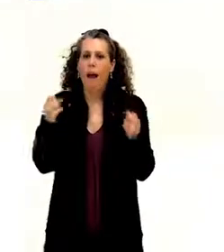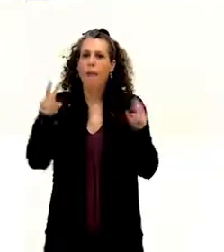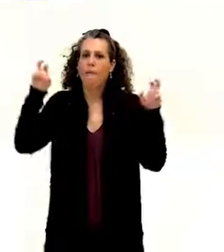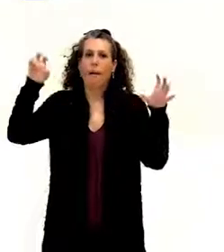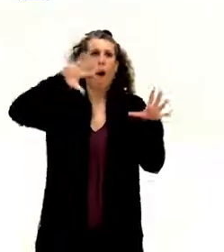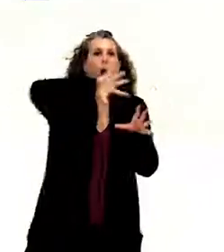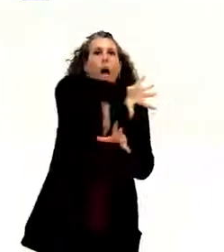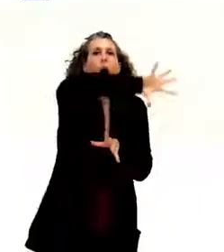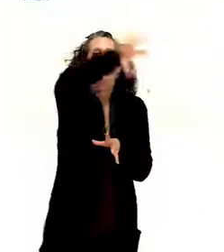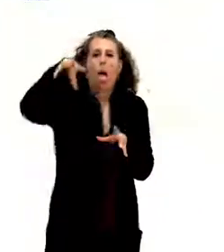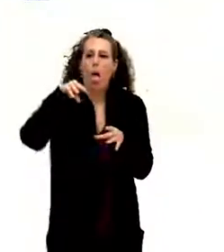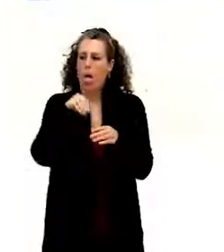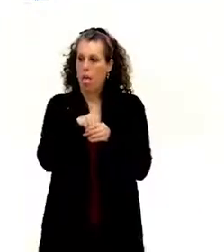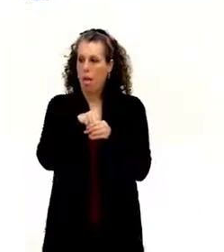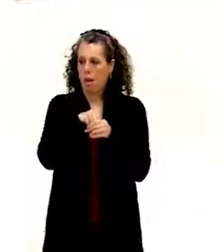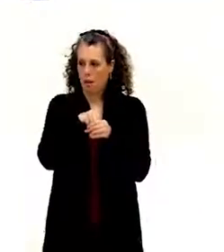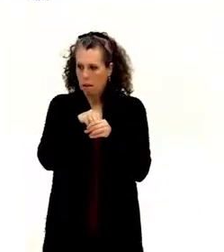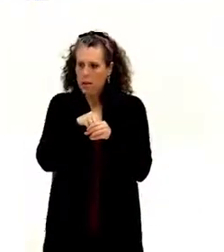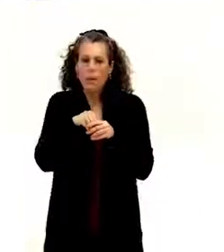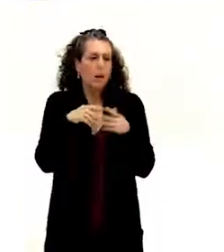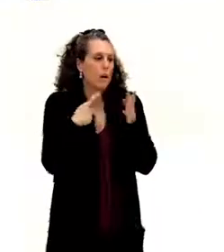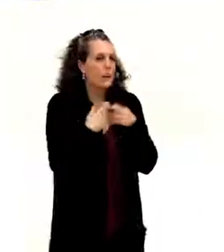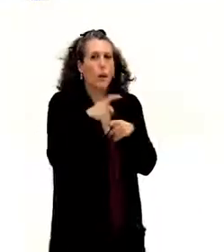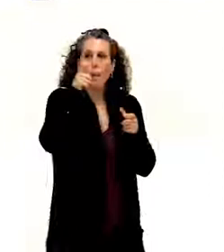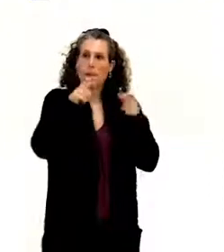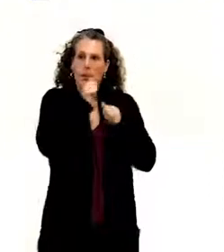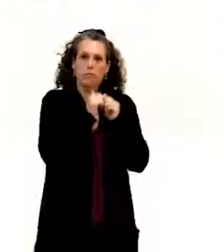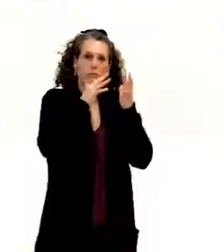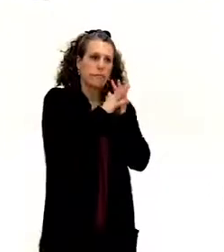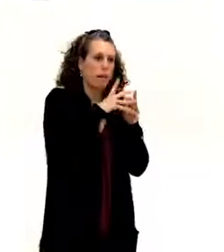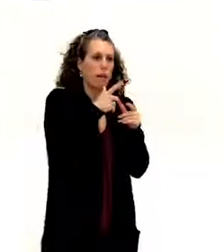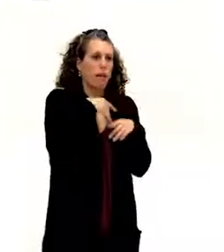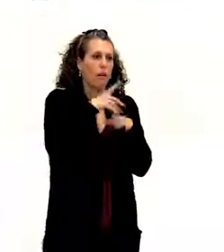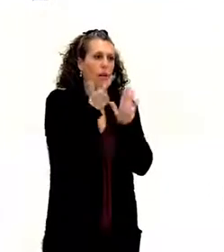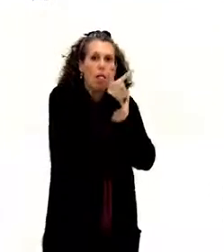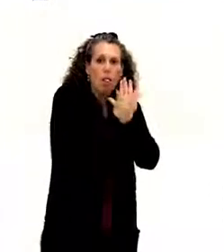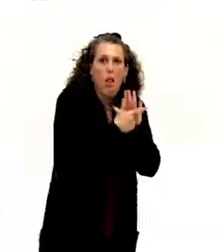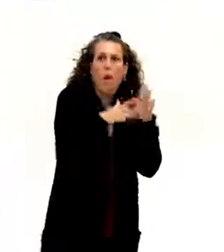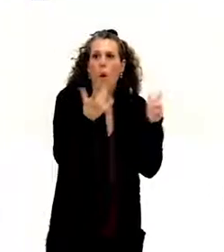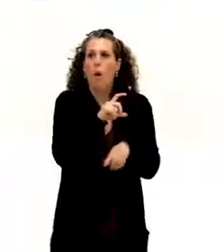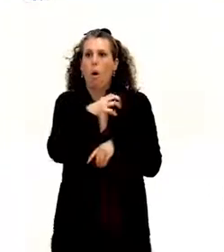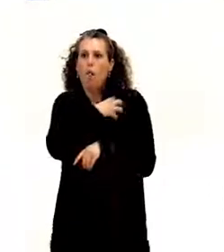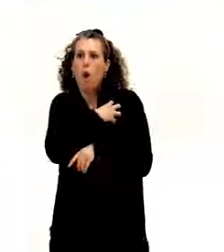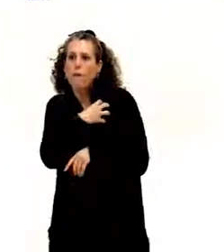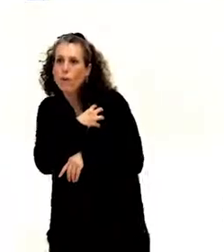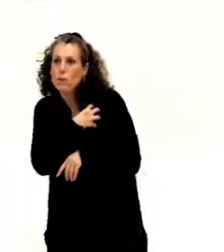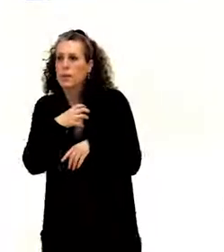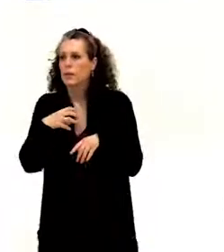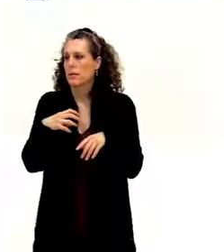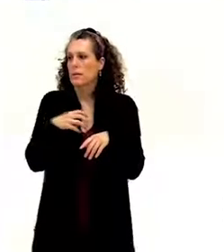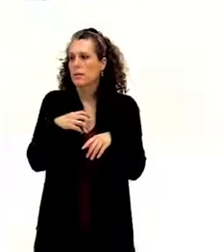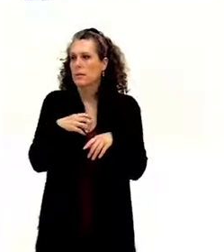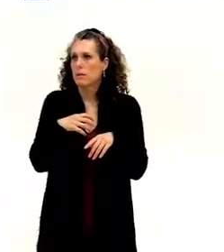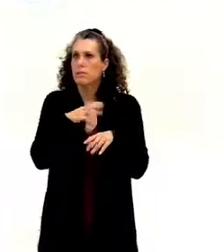to give comfort to member states, to policymakers, to law enforcement in member states. Law enforcement in terms of